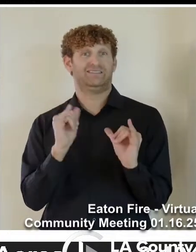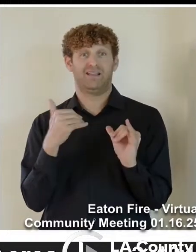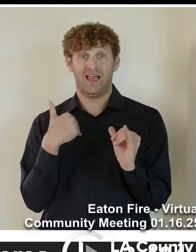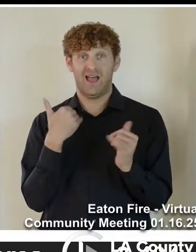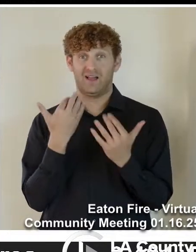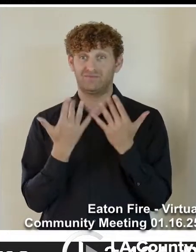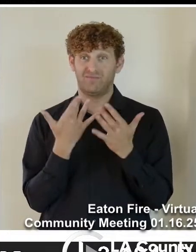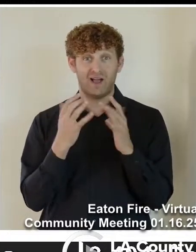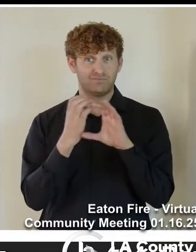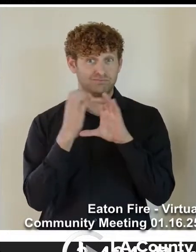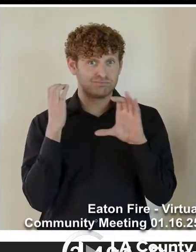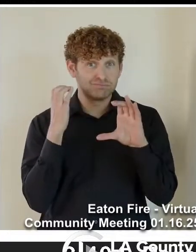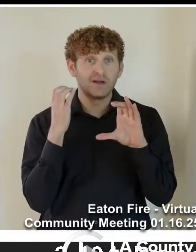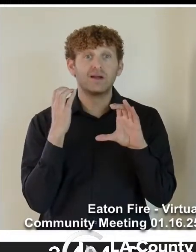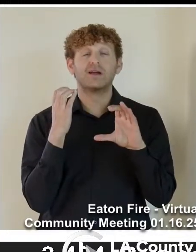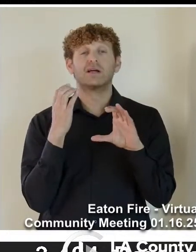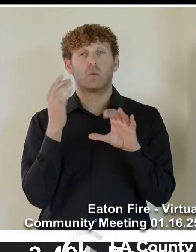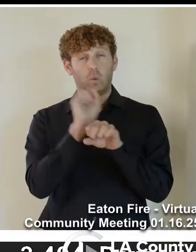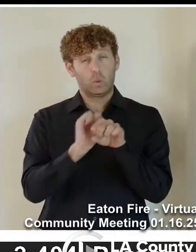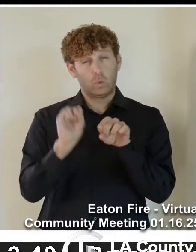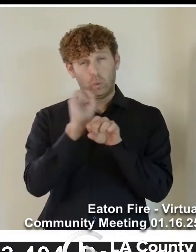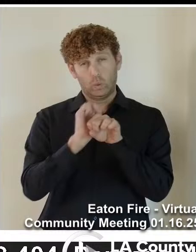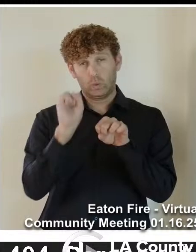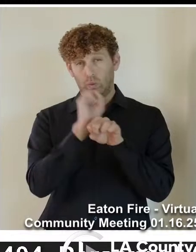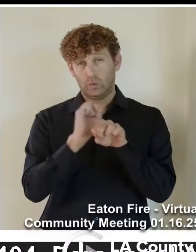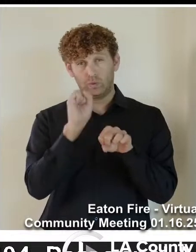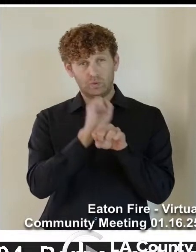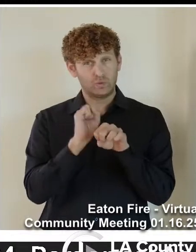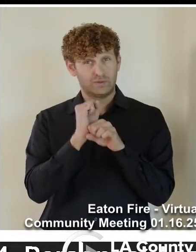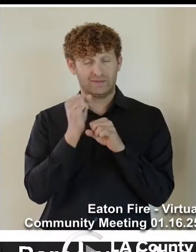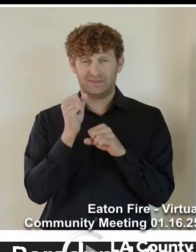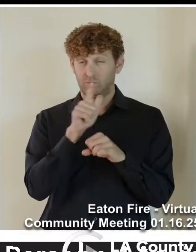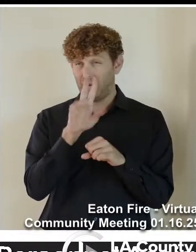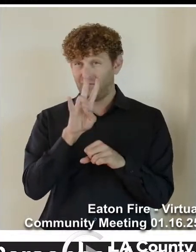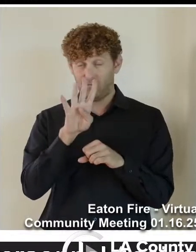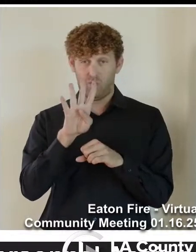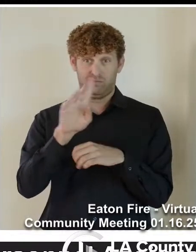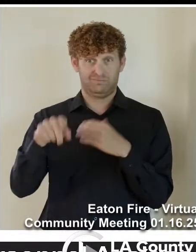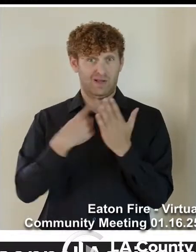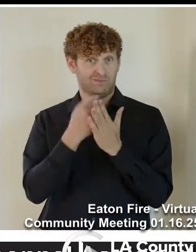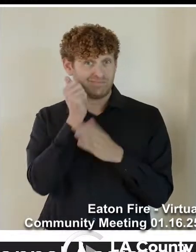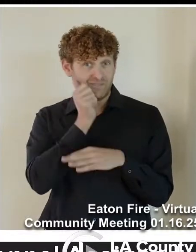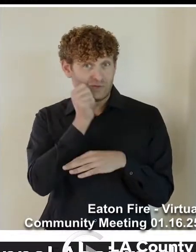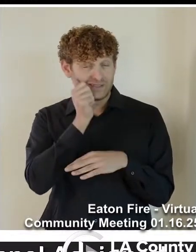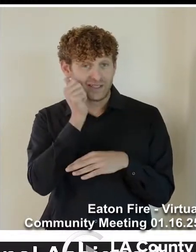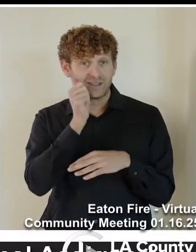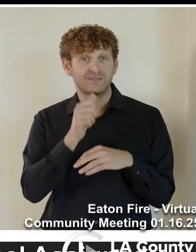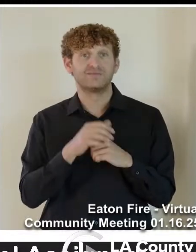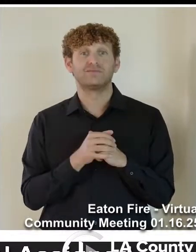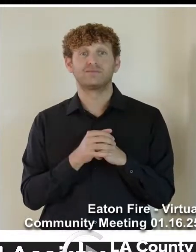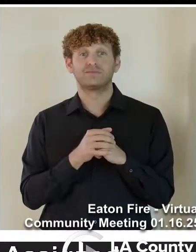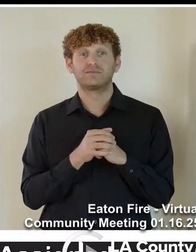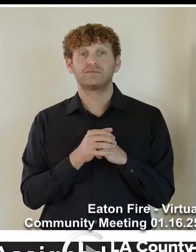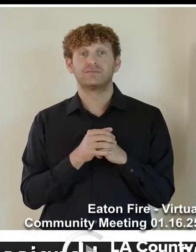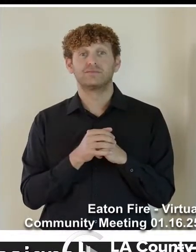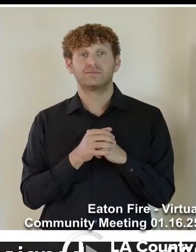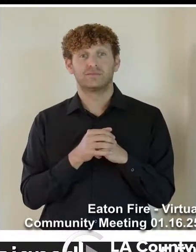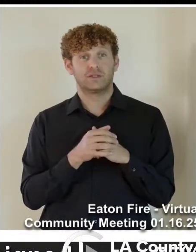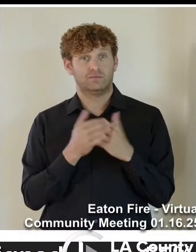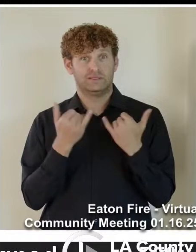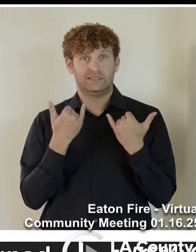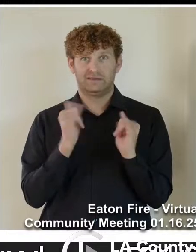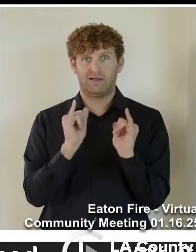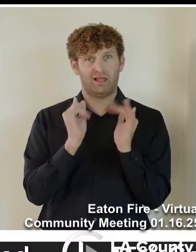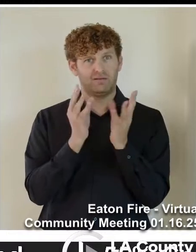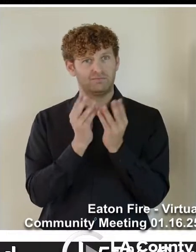those areas 24 hours a day to mitigate any issues, to put out any of those hot spots and the structure fires that are in